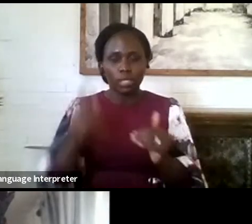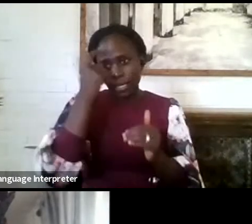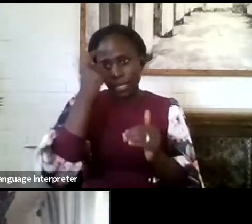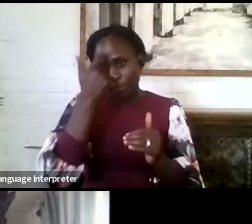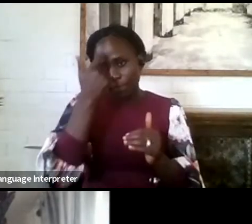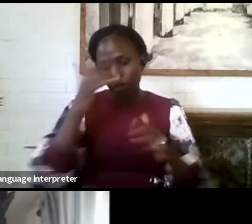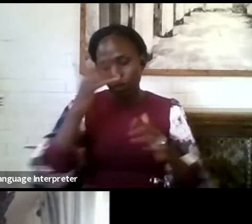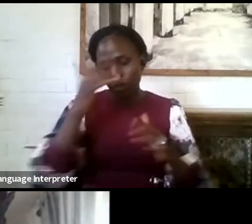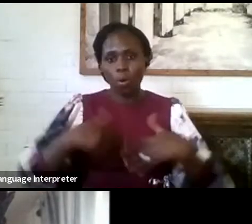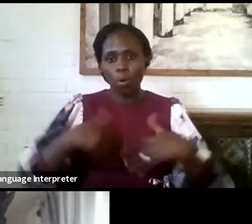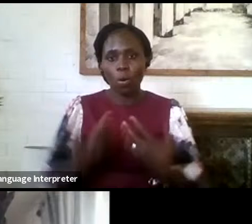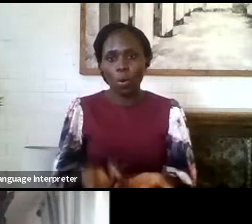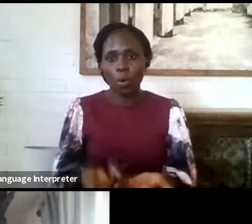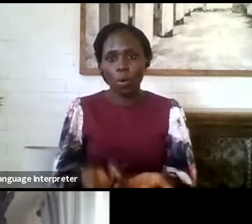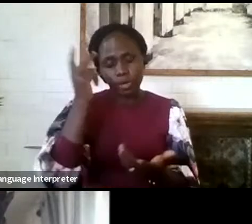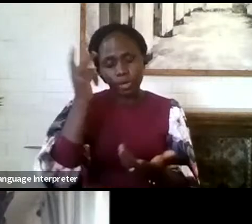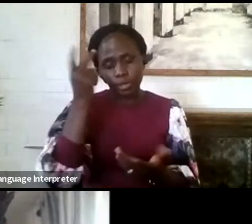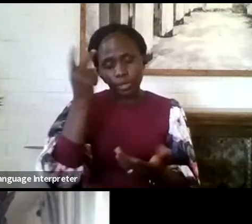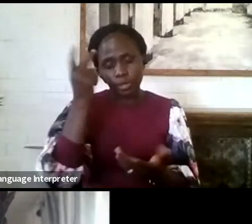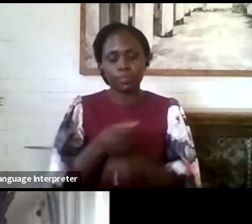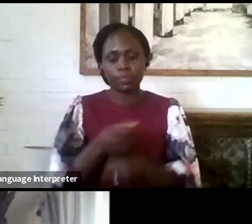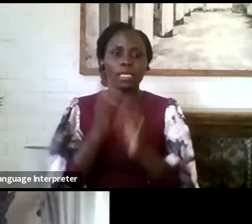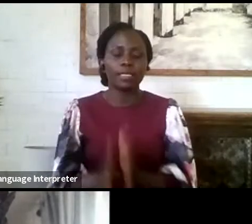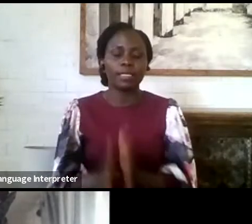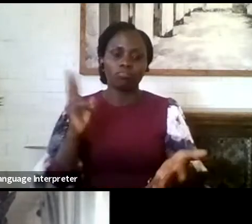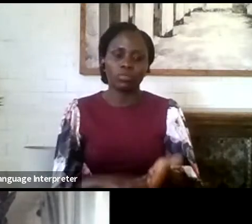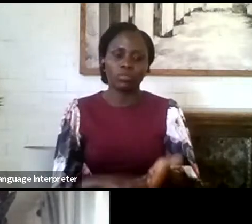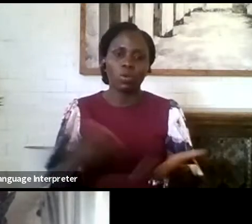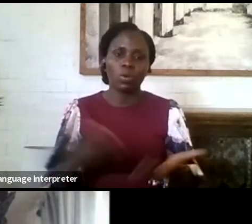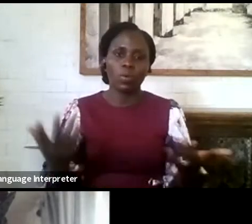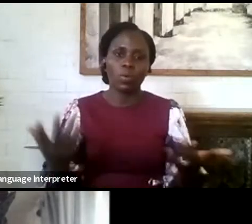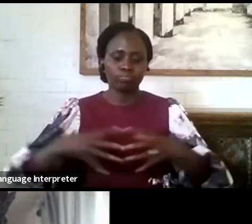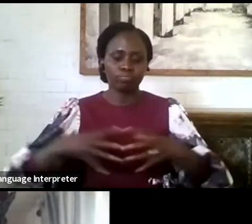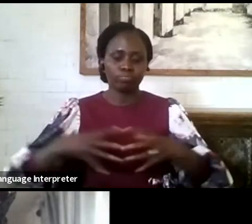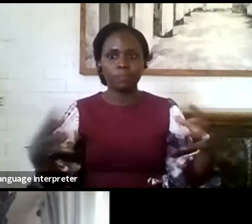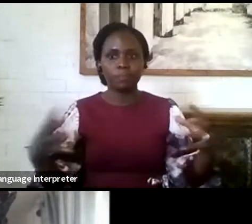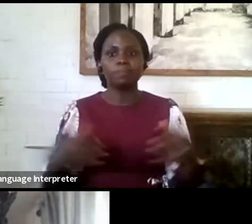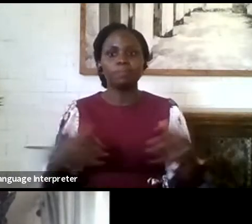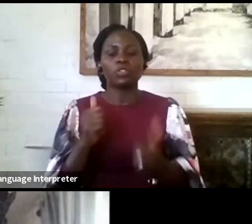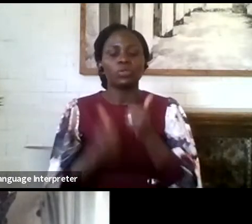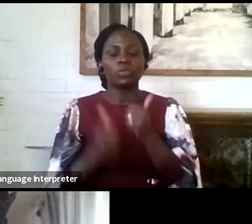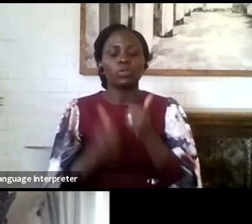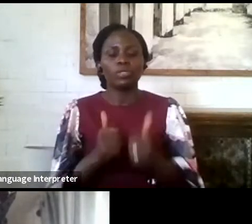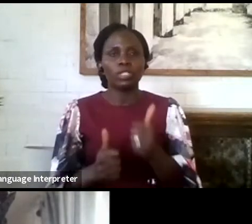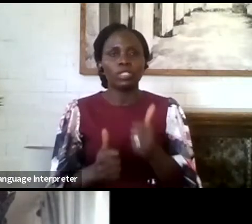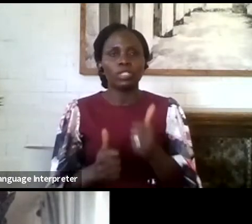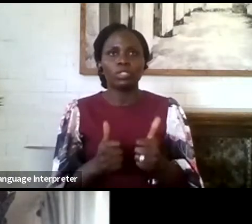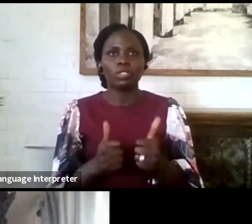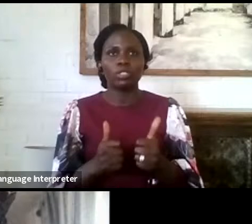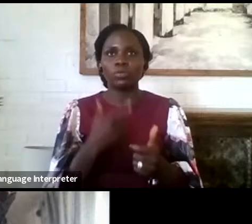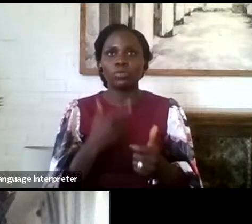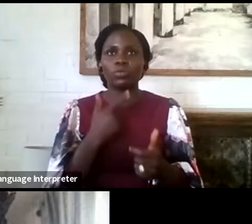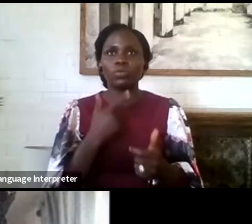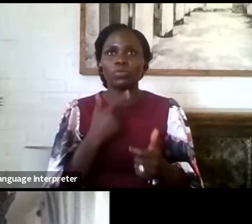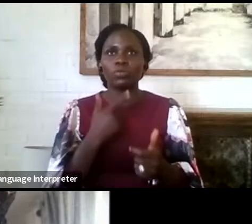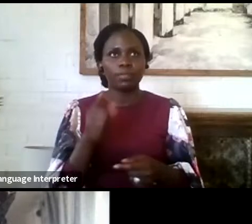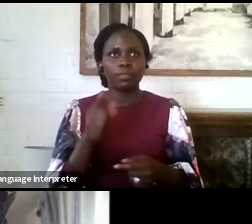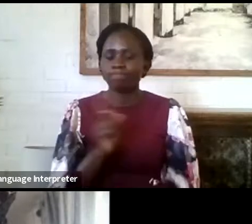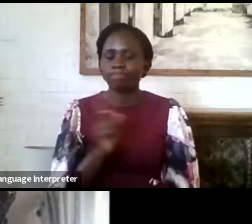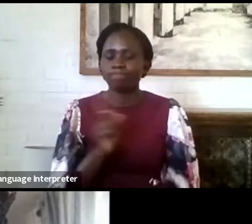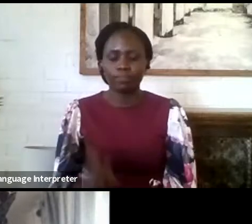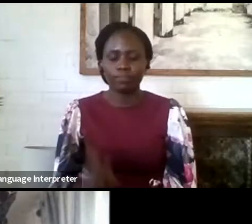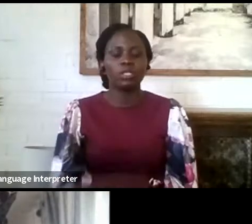and further widening the digital divide, which is not what we need. To avoid low digital ID uptake and